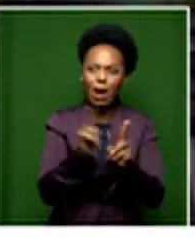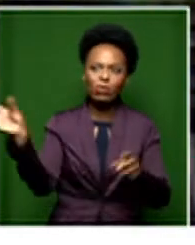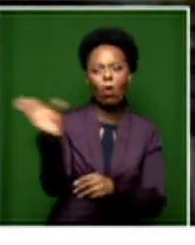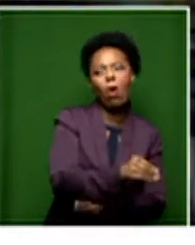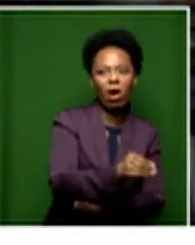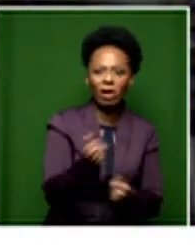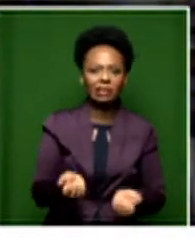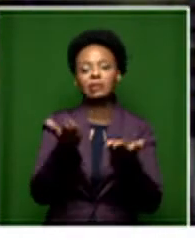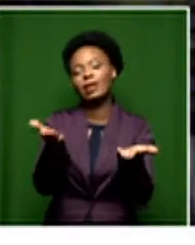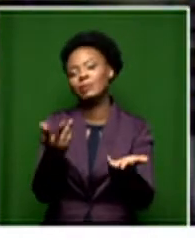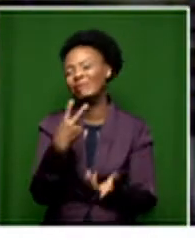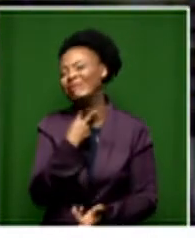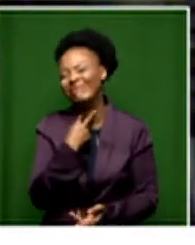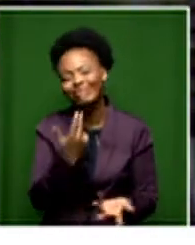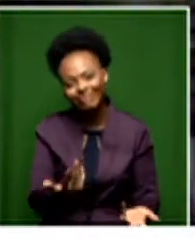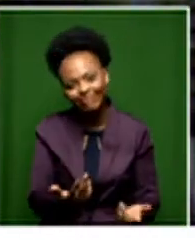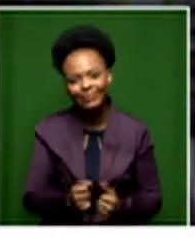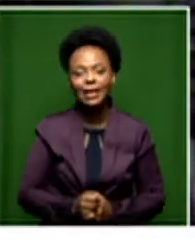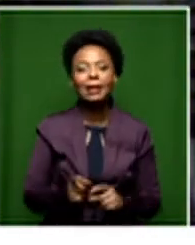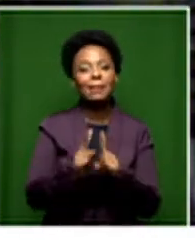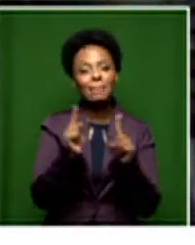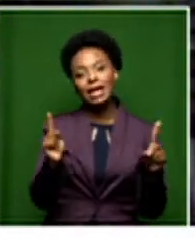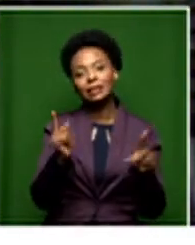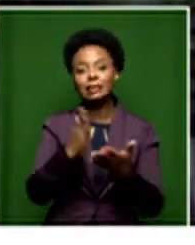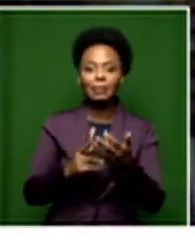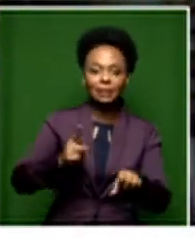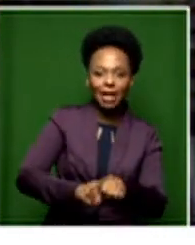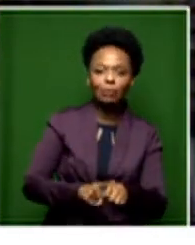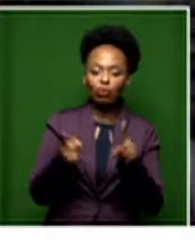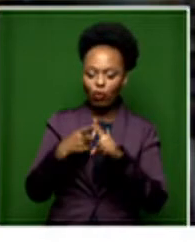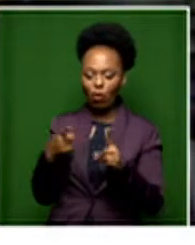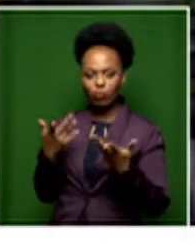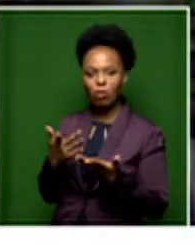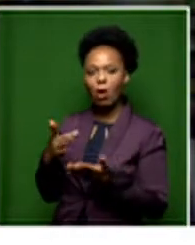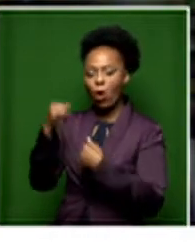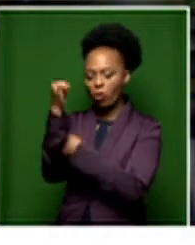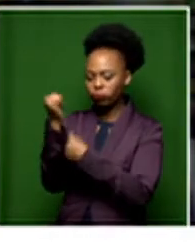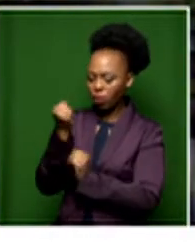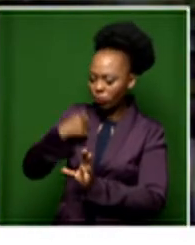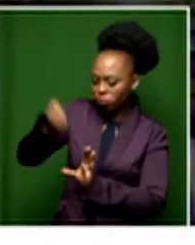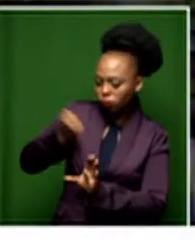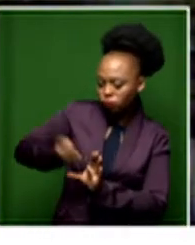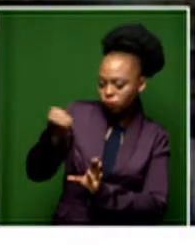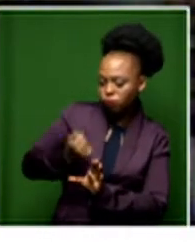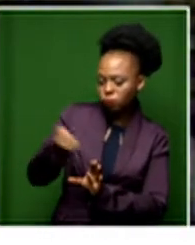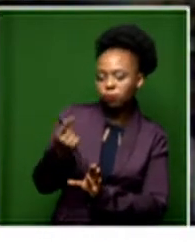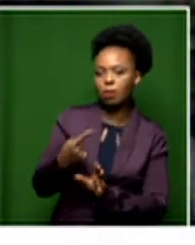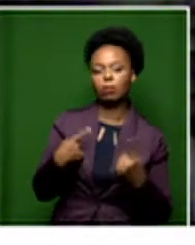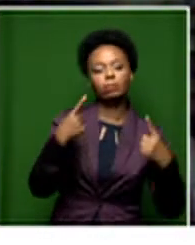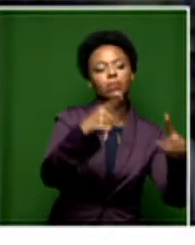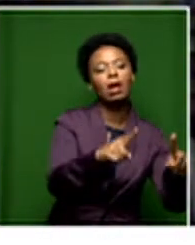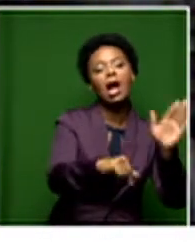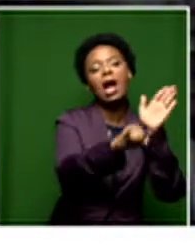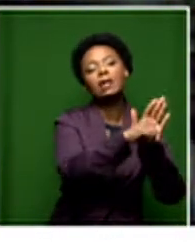like that. Then we've got times where we literally cook from our warehouses and we go to the squatter camps. We identify